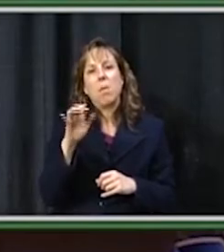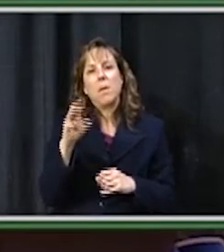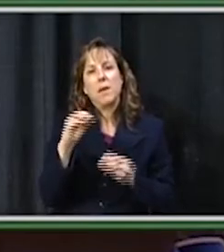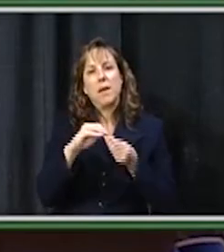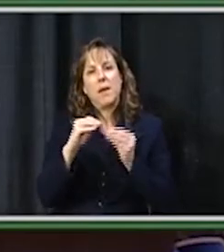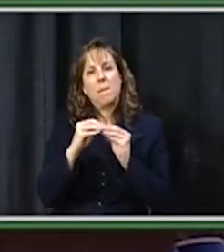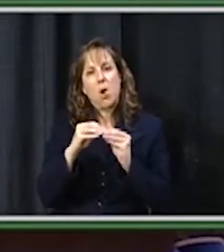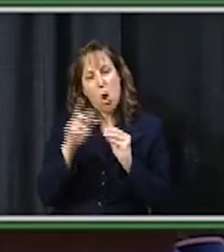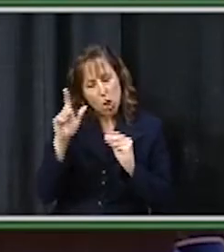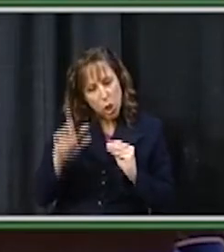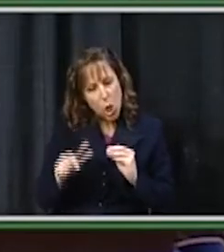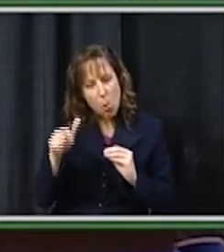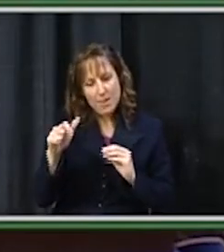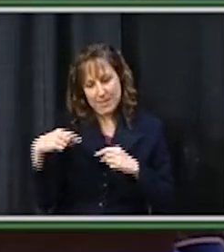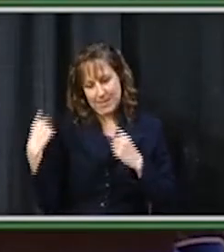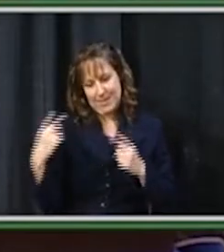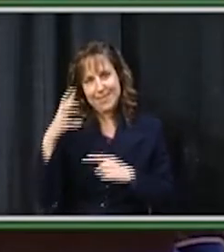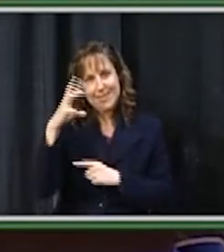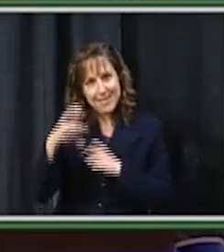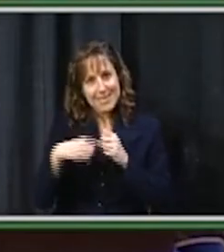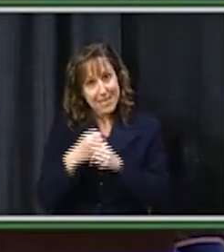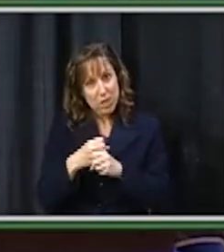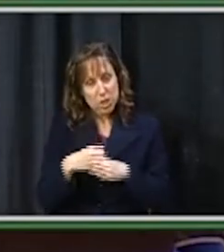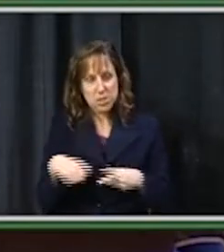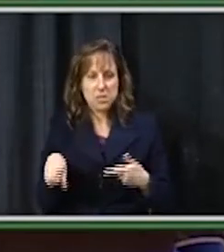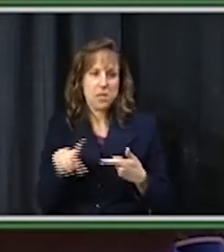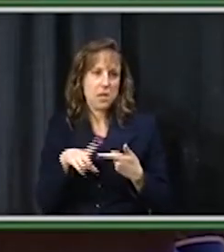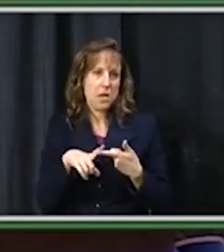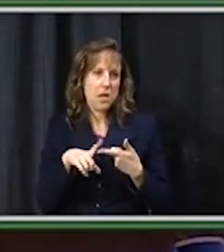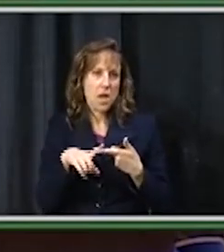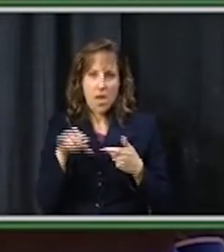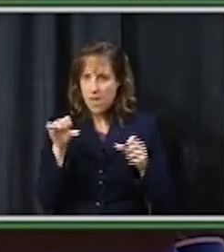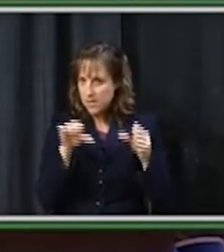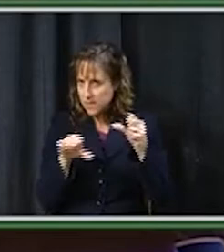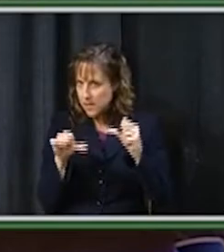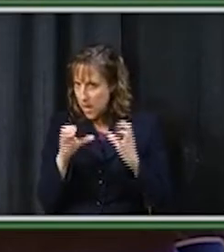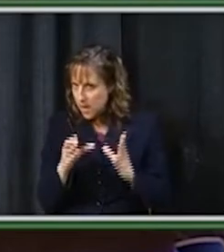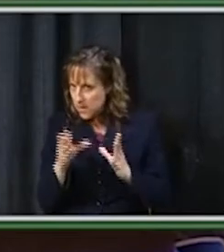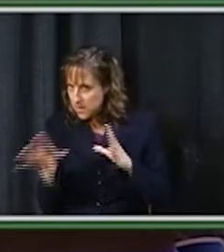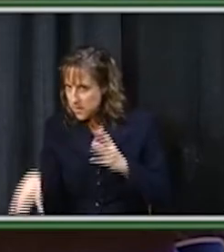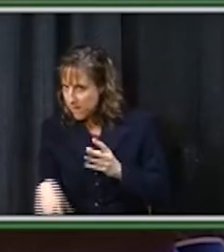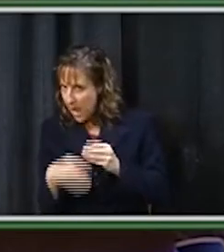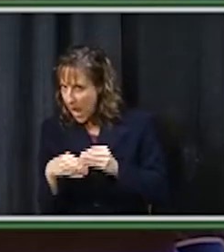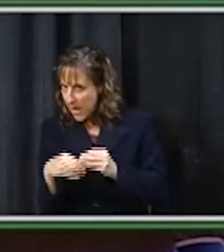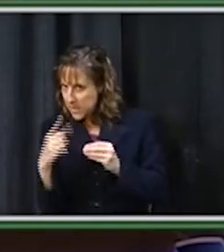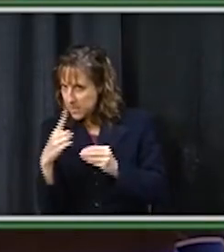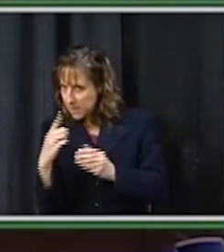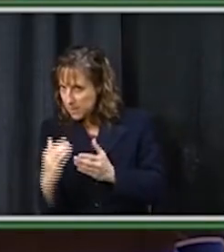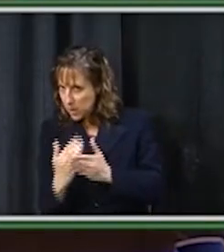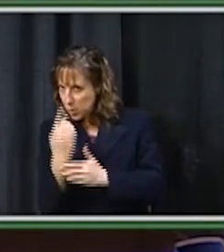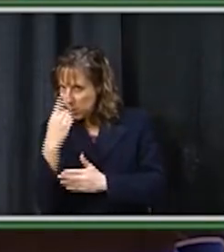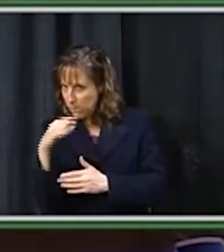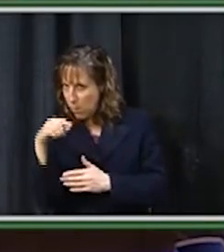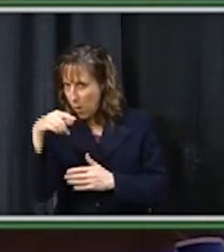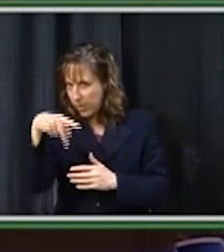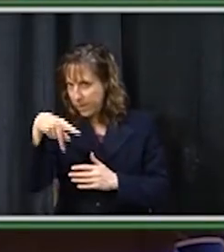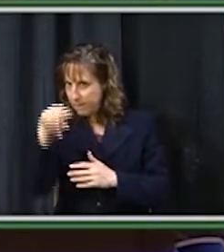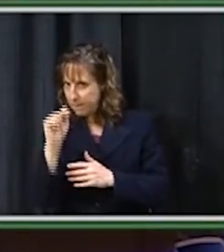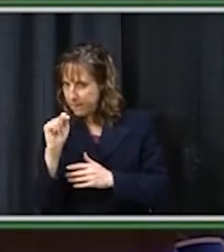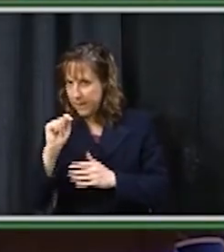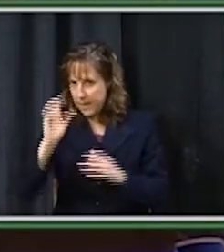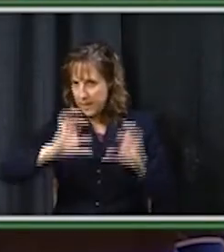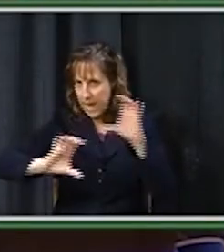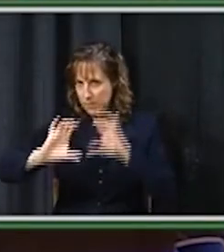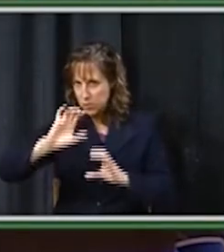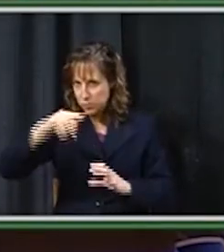in 6 years. Scientists have added a new element to the periodic table,